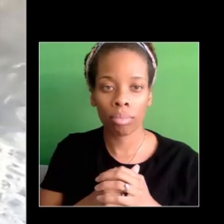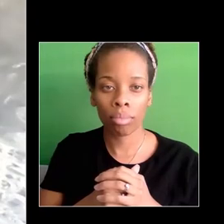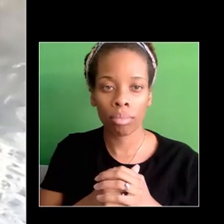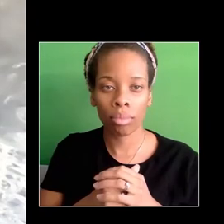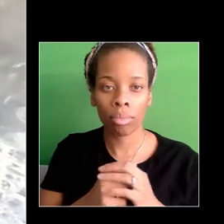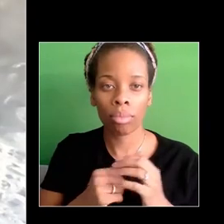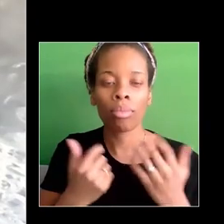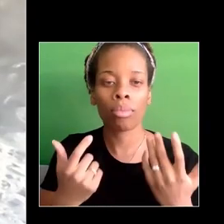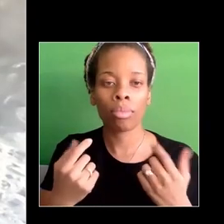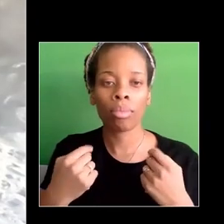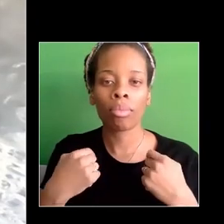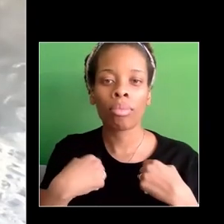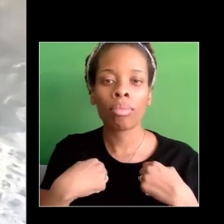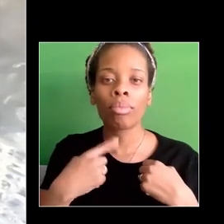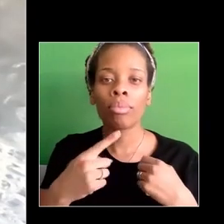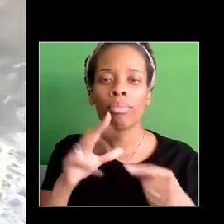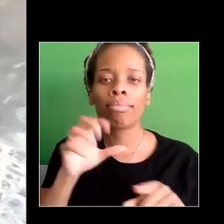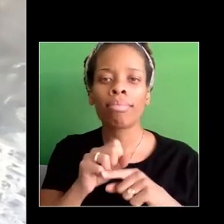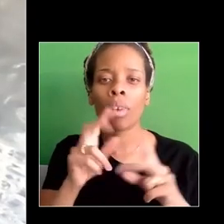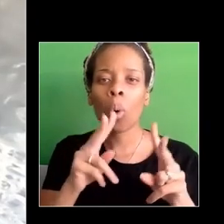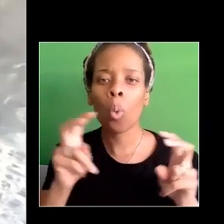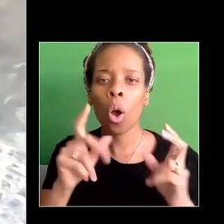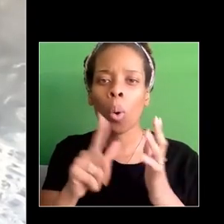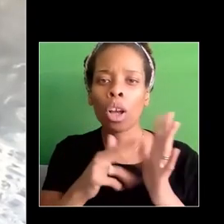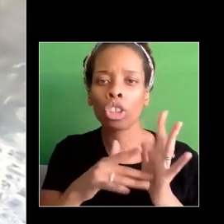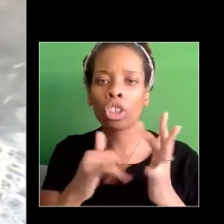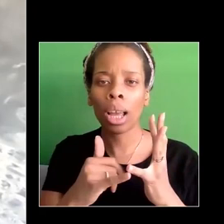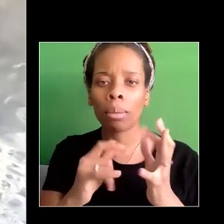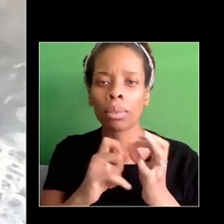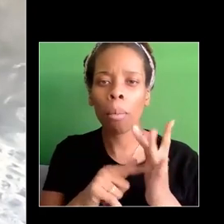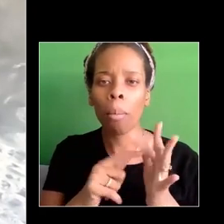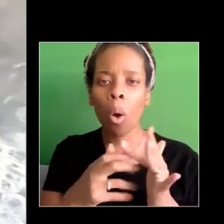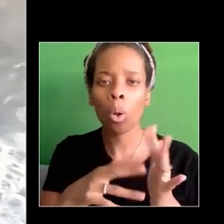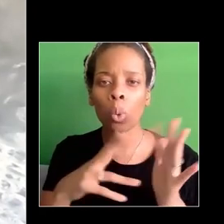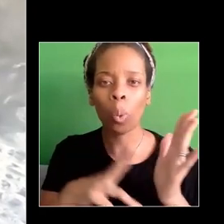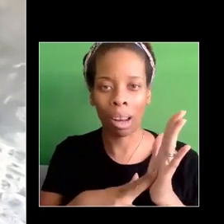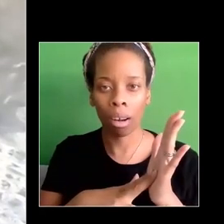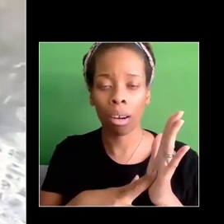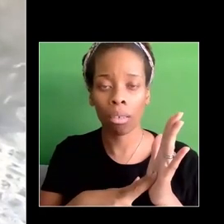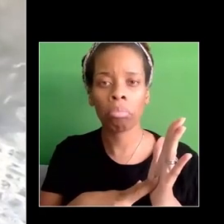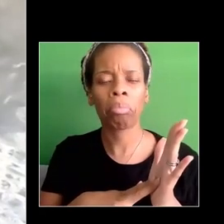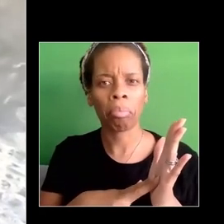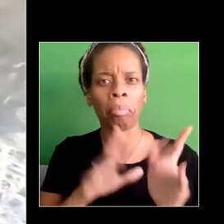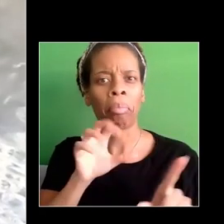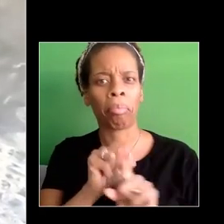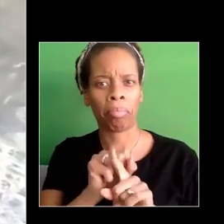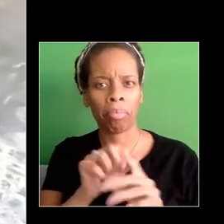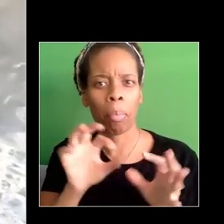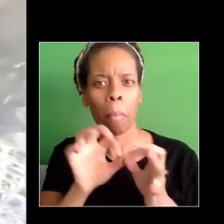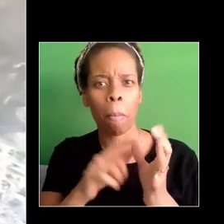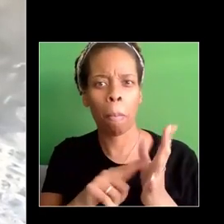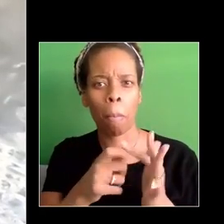quote isn't and can't be useful as a way to think in and around the ideas